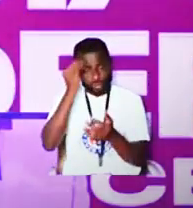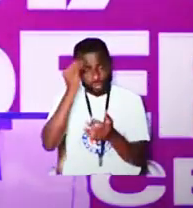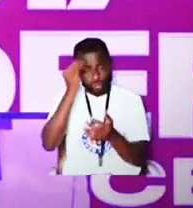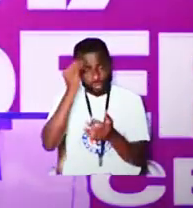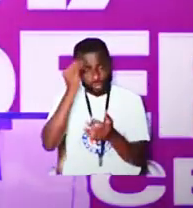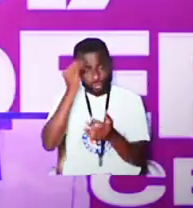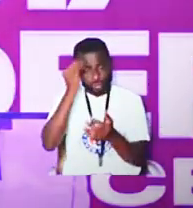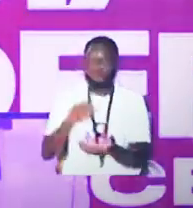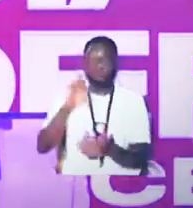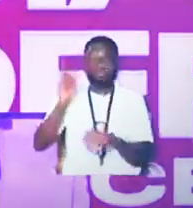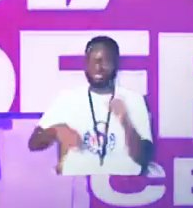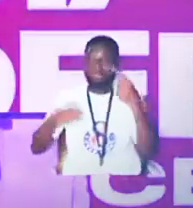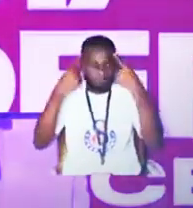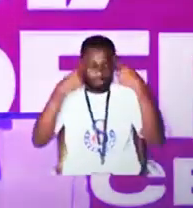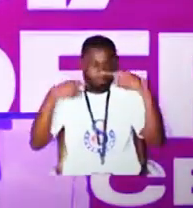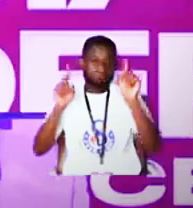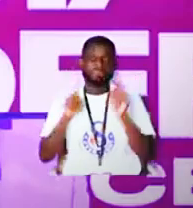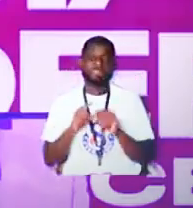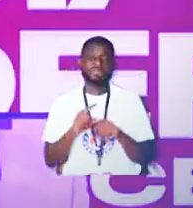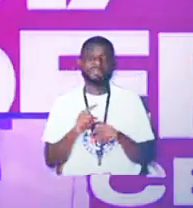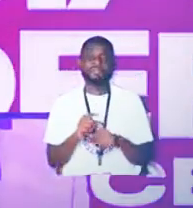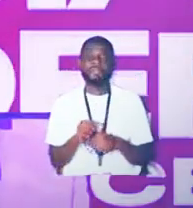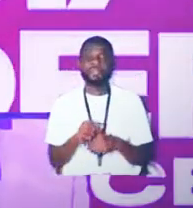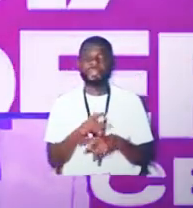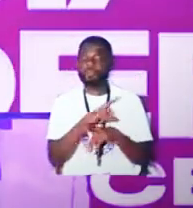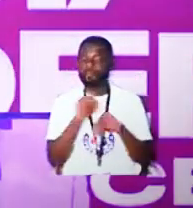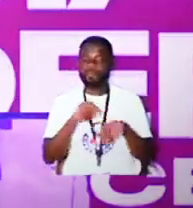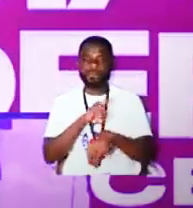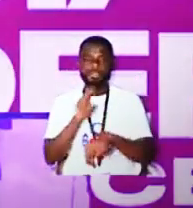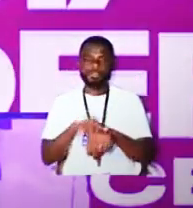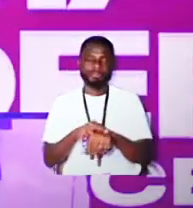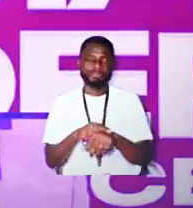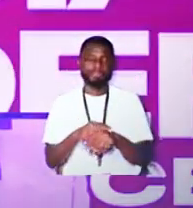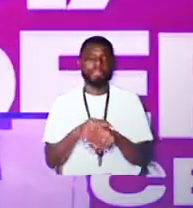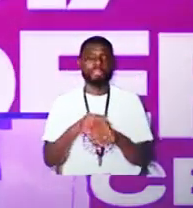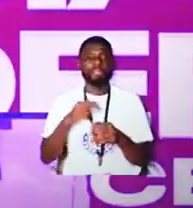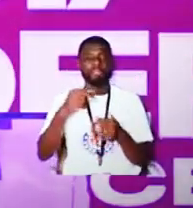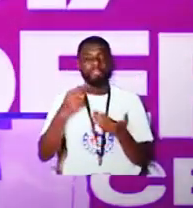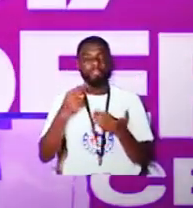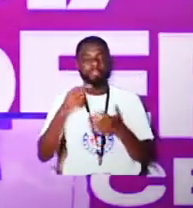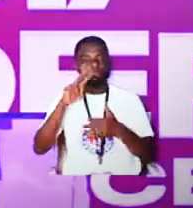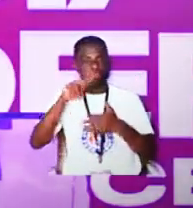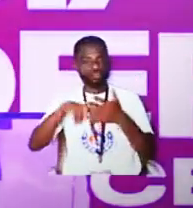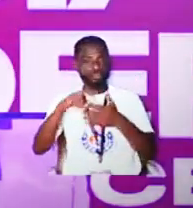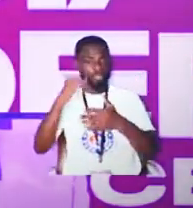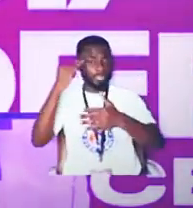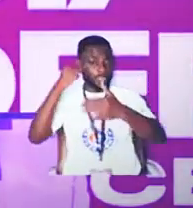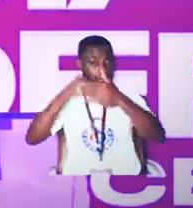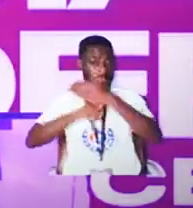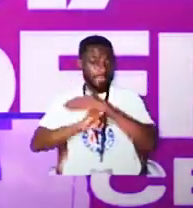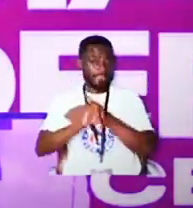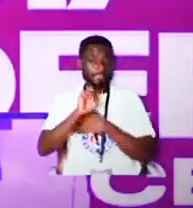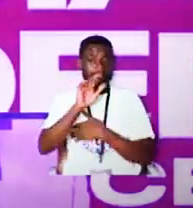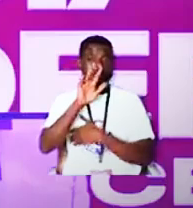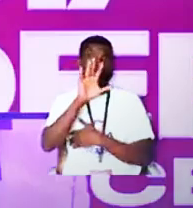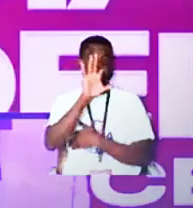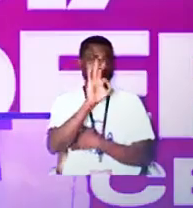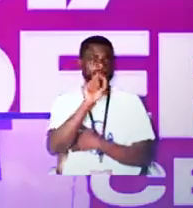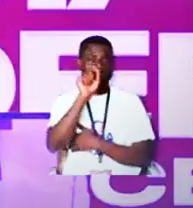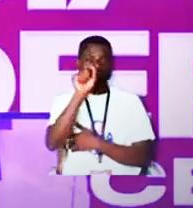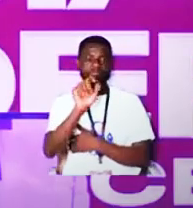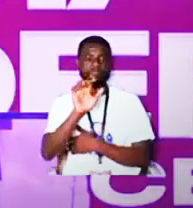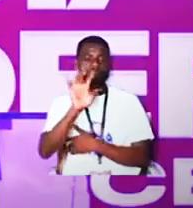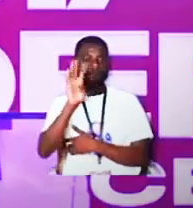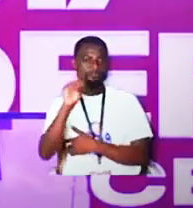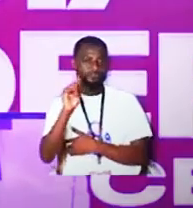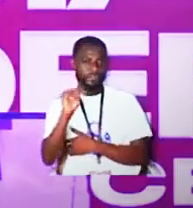be exalted. No nation will be exalted. Let's read Isaiah 59, verse 14. And let's see whether we